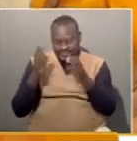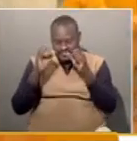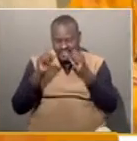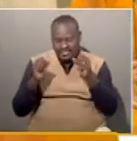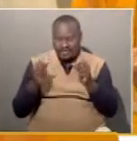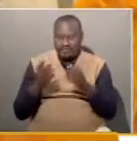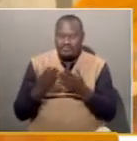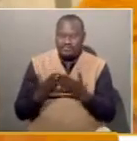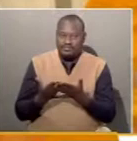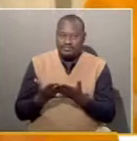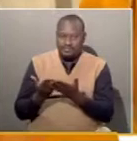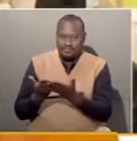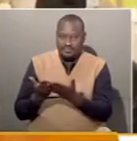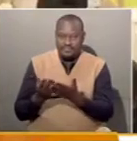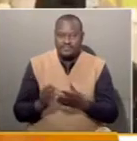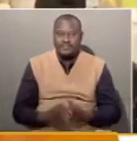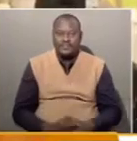Madame Rasta.